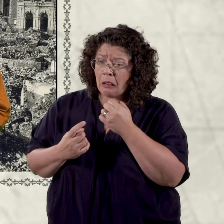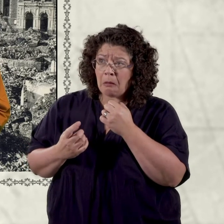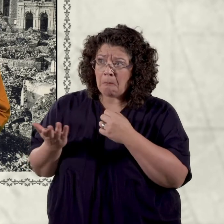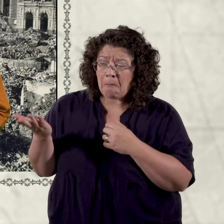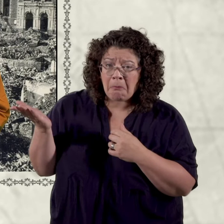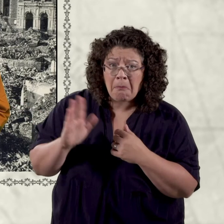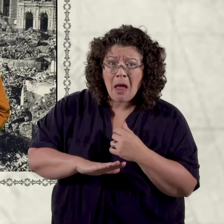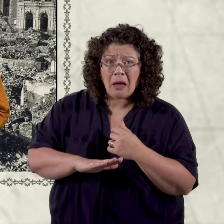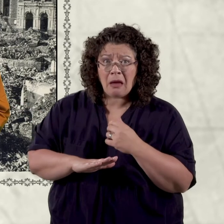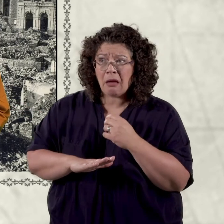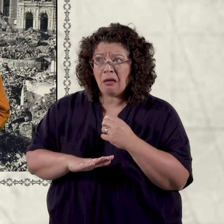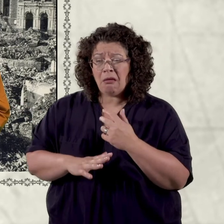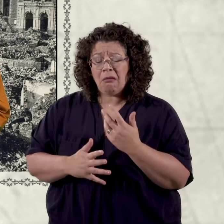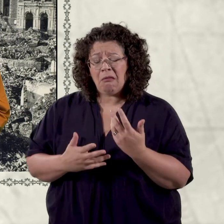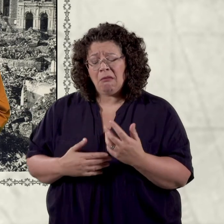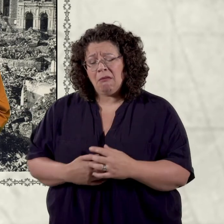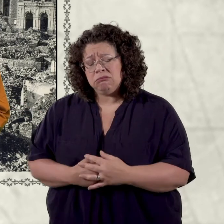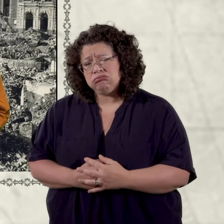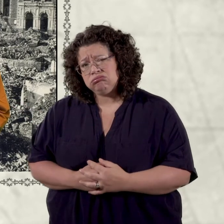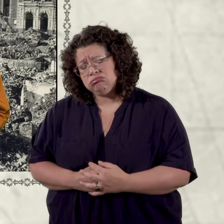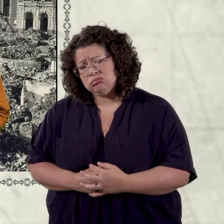I wonder if he'll ever come back.